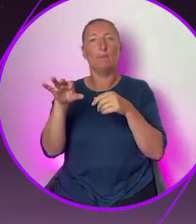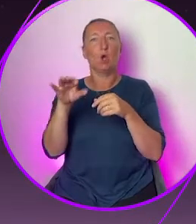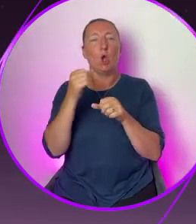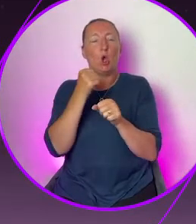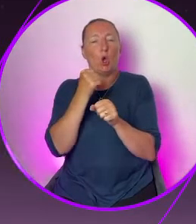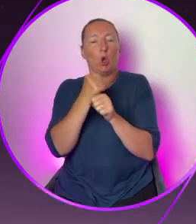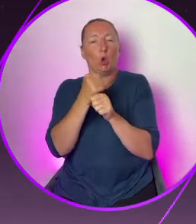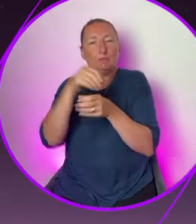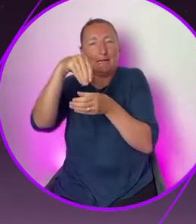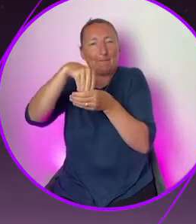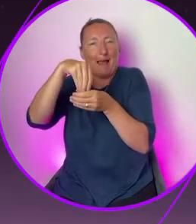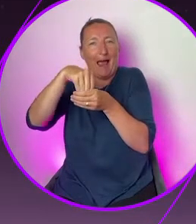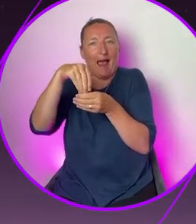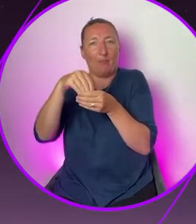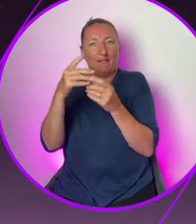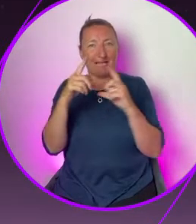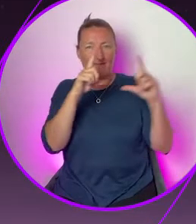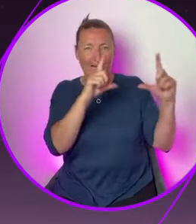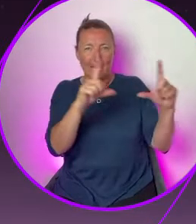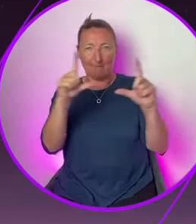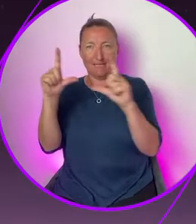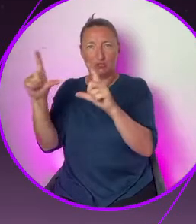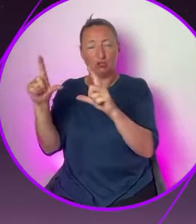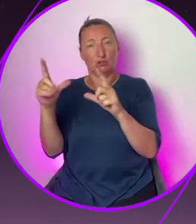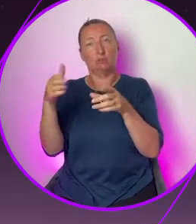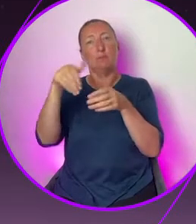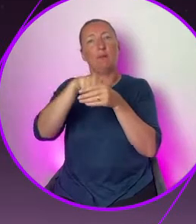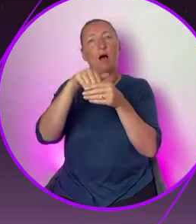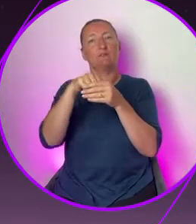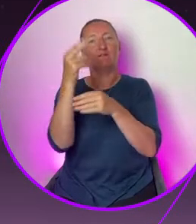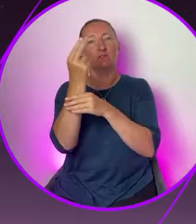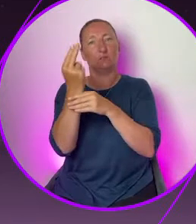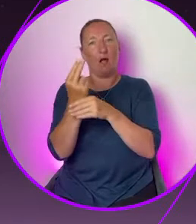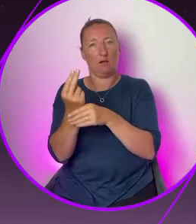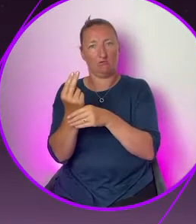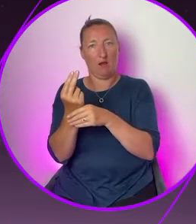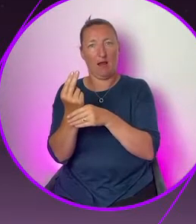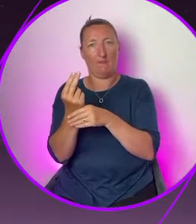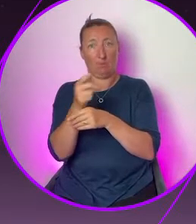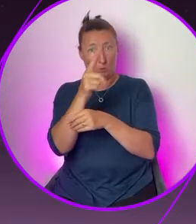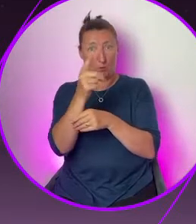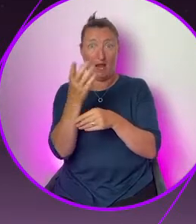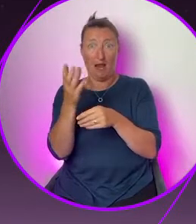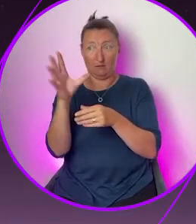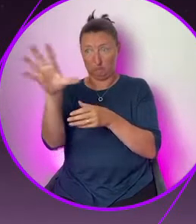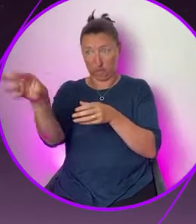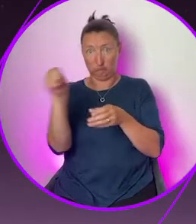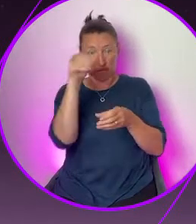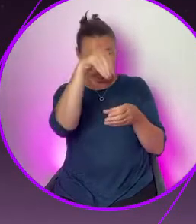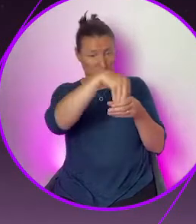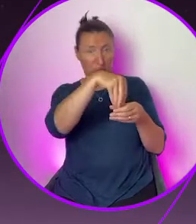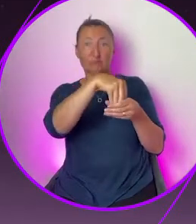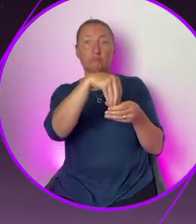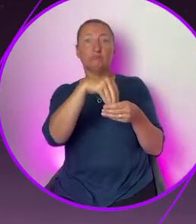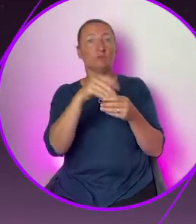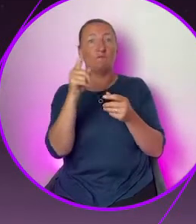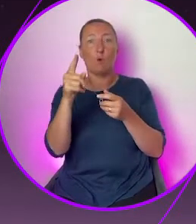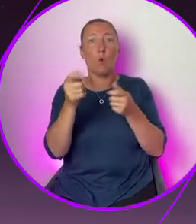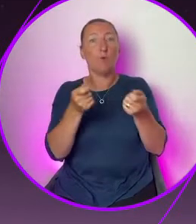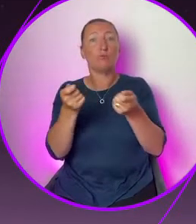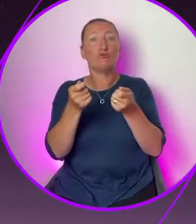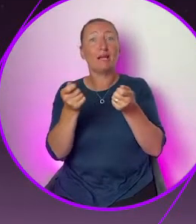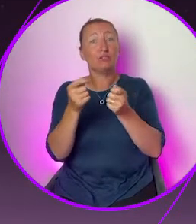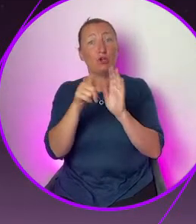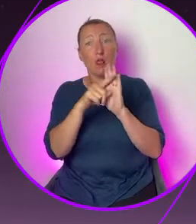which includes images of the diagrams that are part of the briefing that you can include as part of your operational agendas for 21st